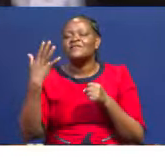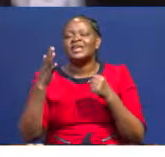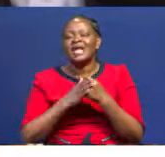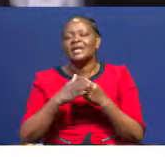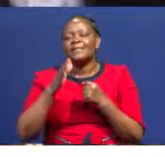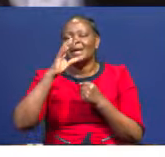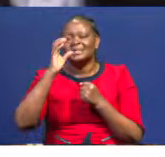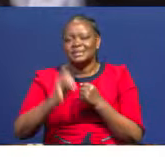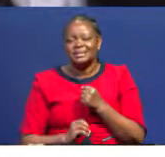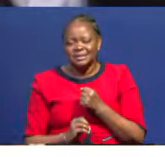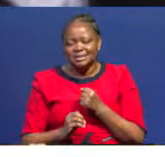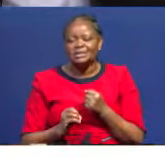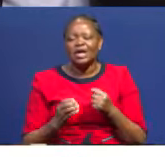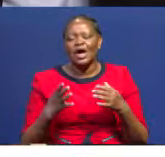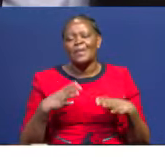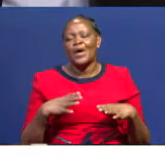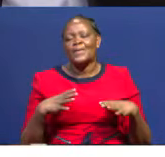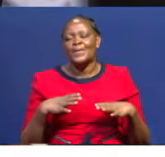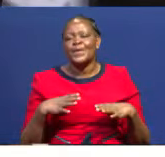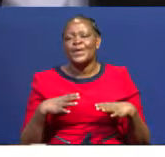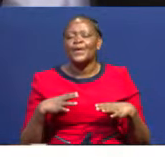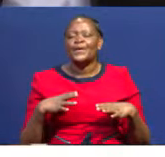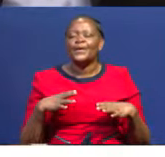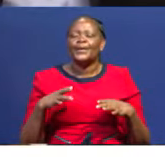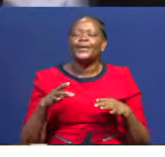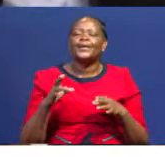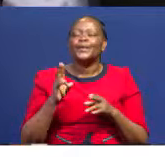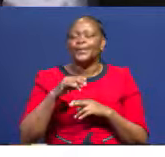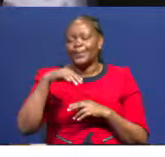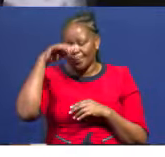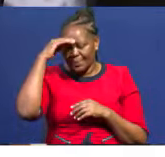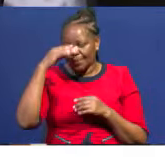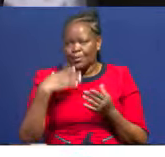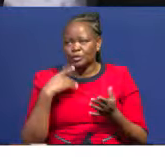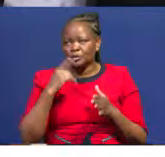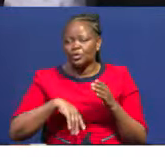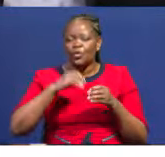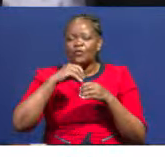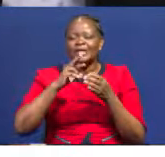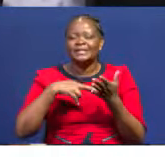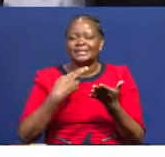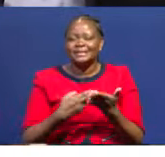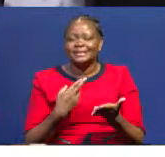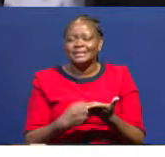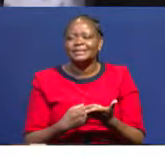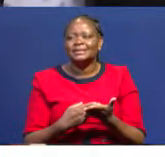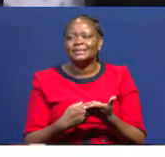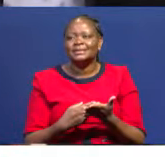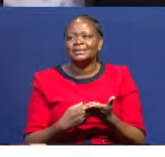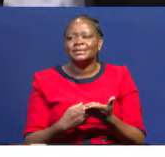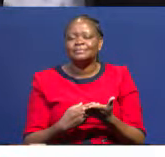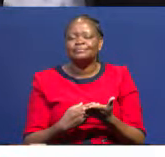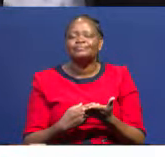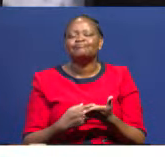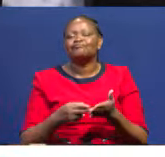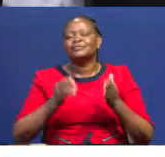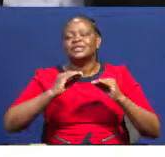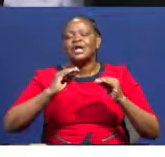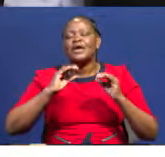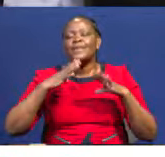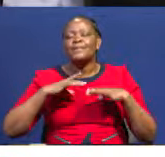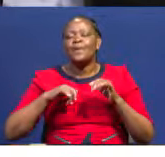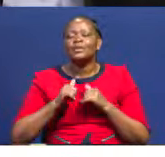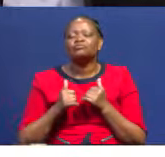is illicit. We actually need, as a country, to invest resources in recruiting from illicit, while